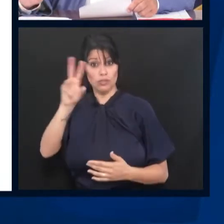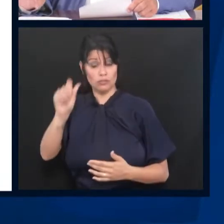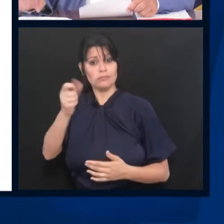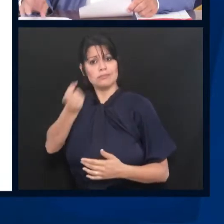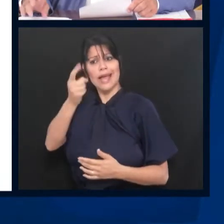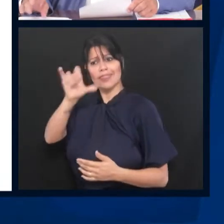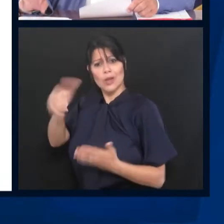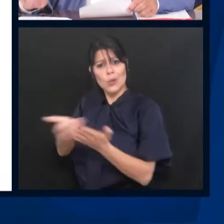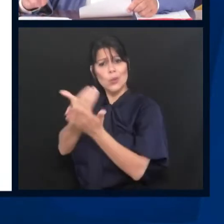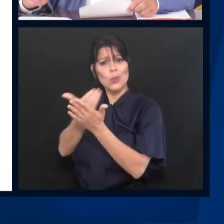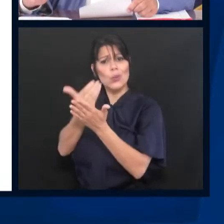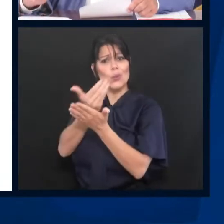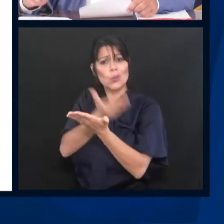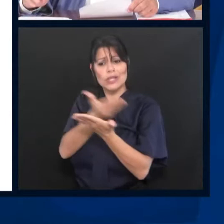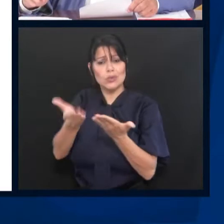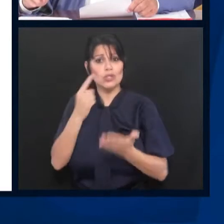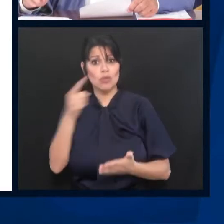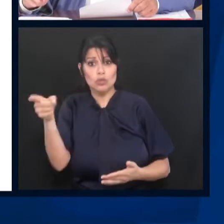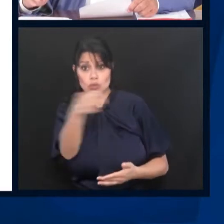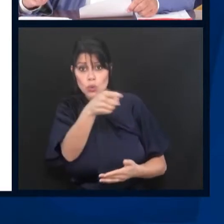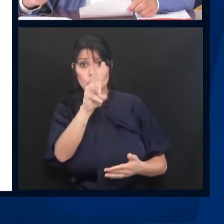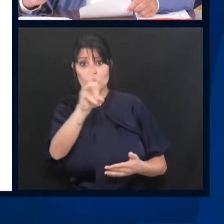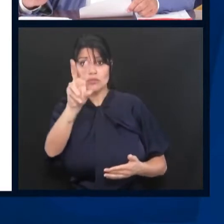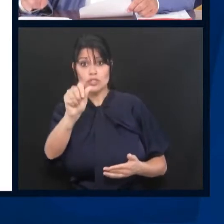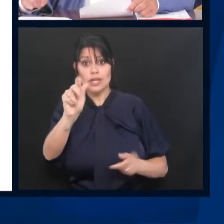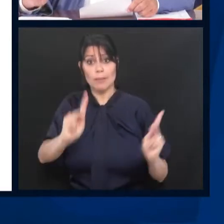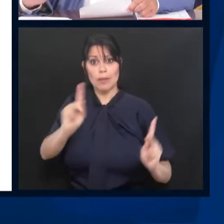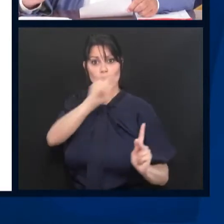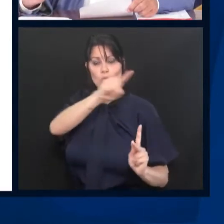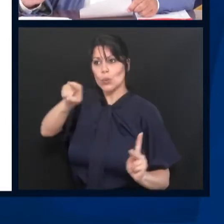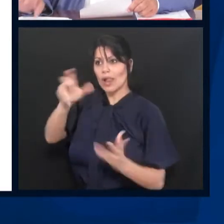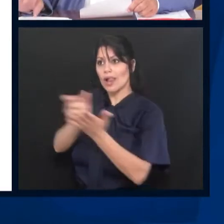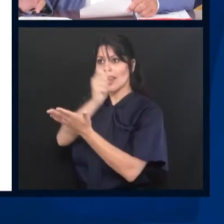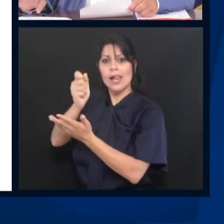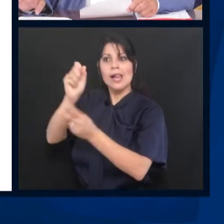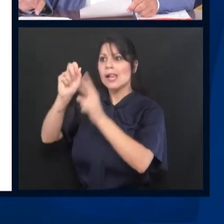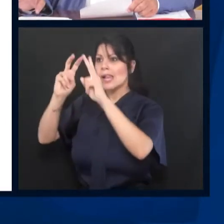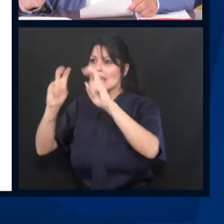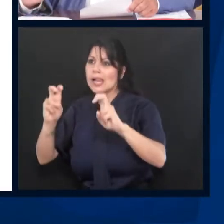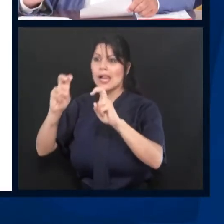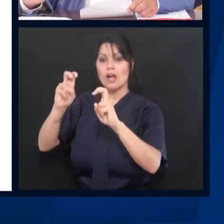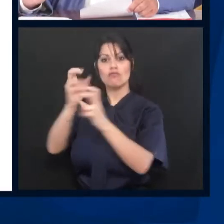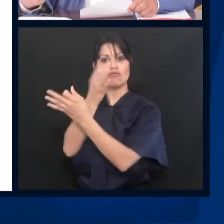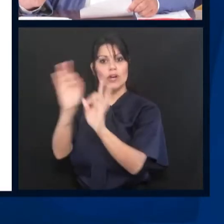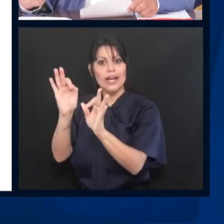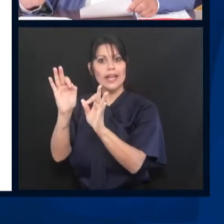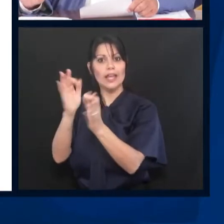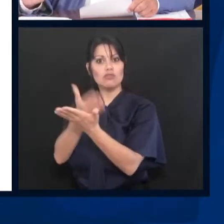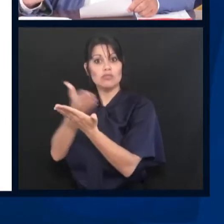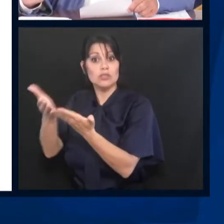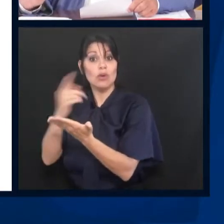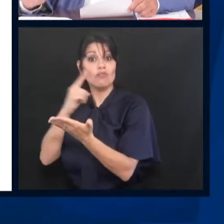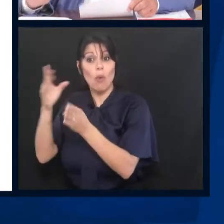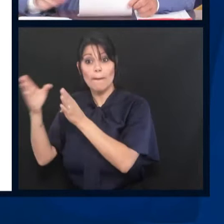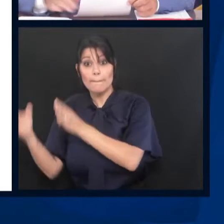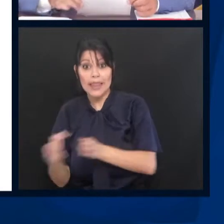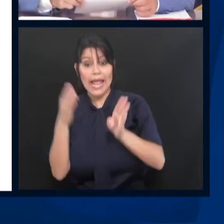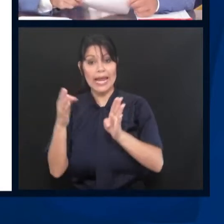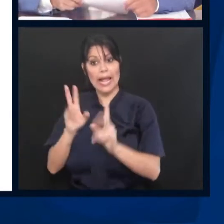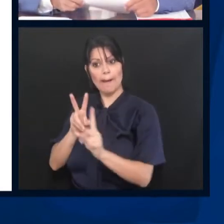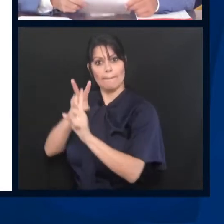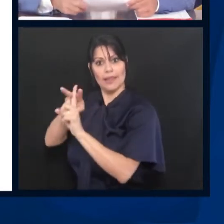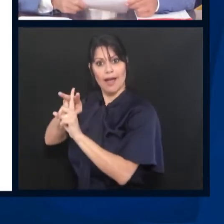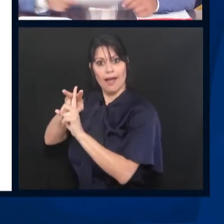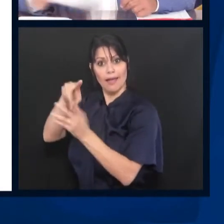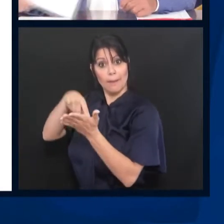for West Virginians to find information about our state's free resources for planning, applying, and